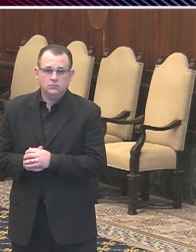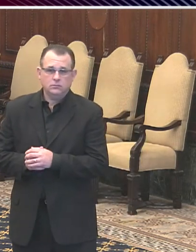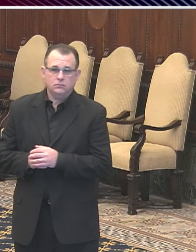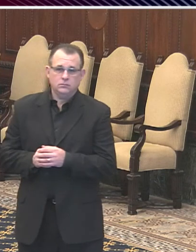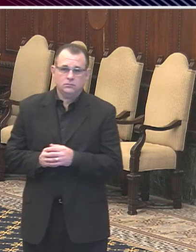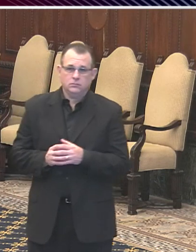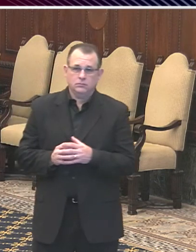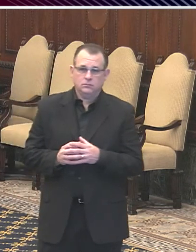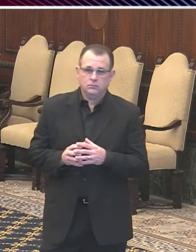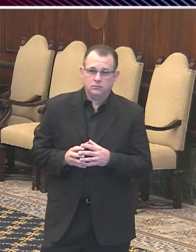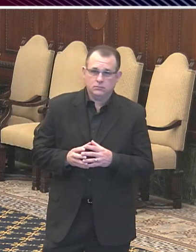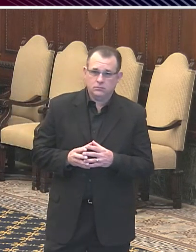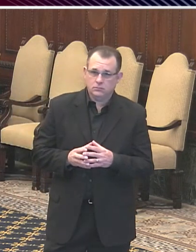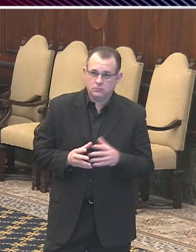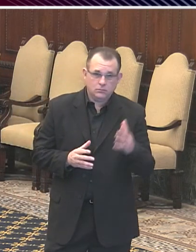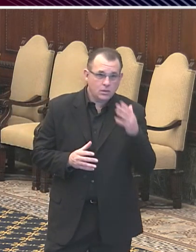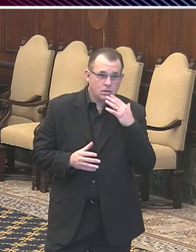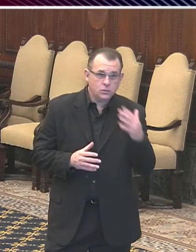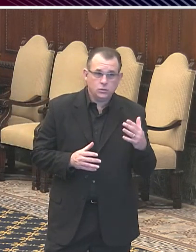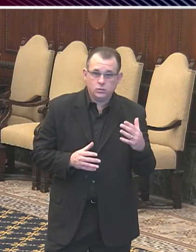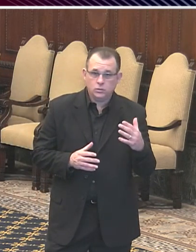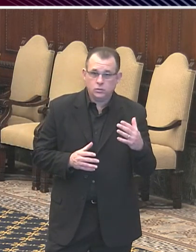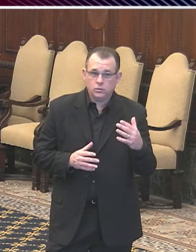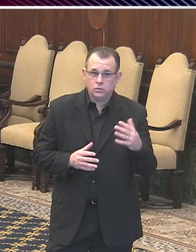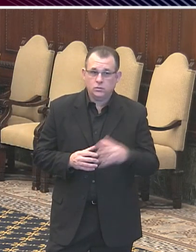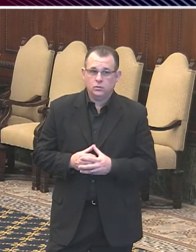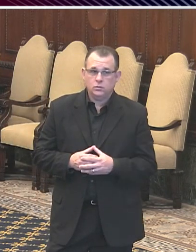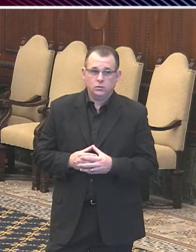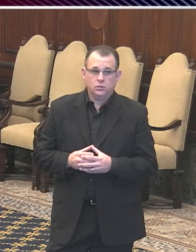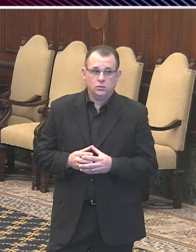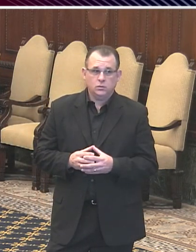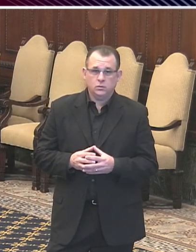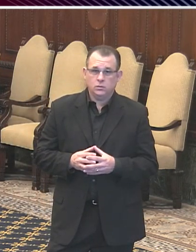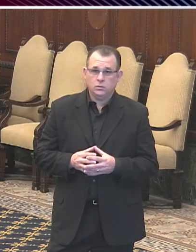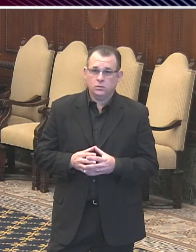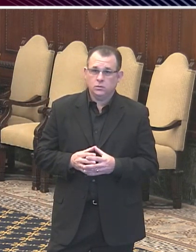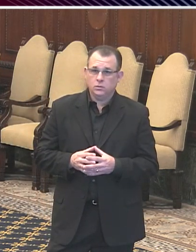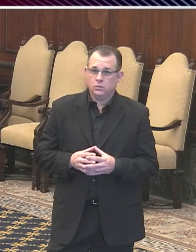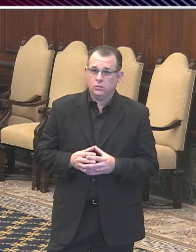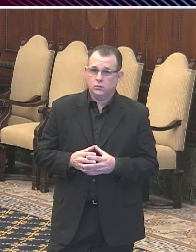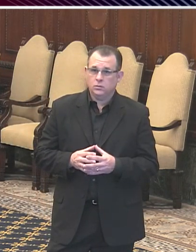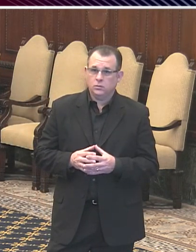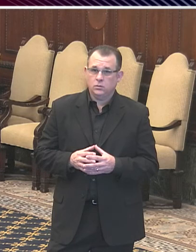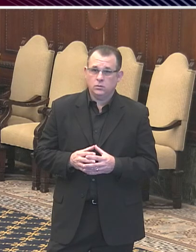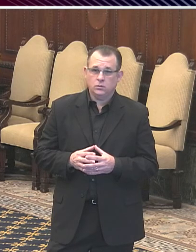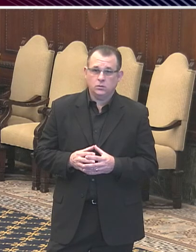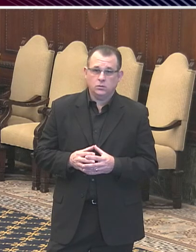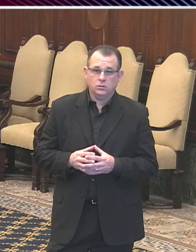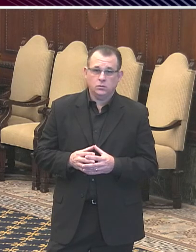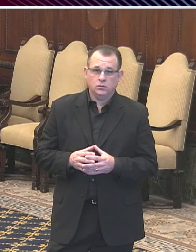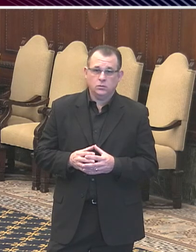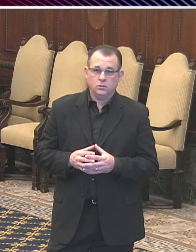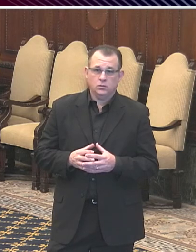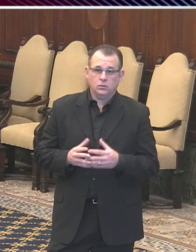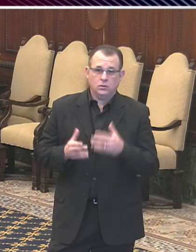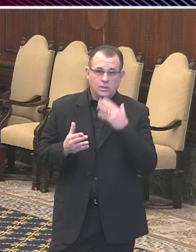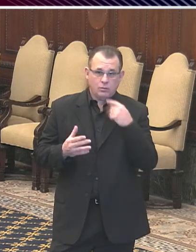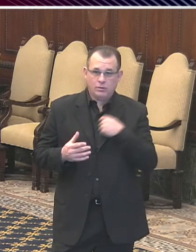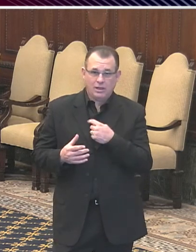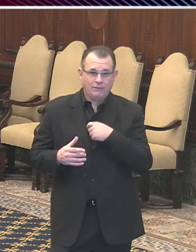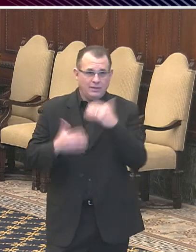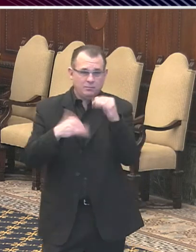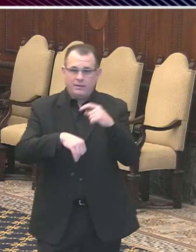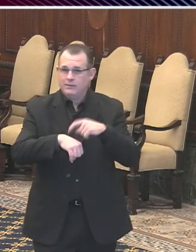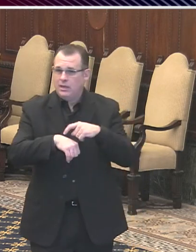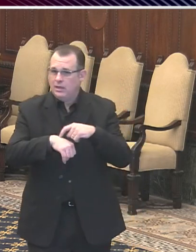Gracias. You're welcome. Okay. Thank you, Brian. All right, we have limited time, so if I could